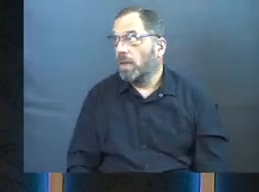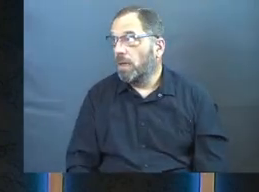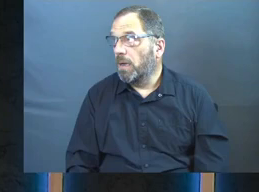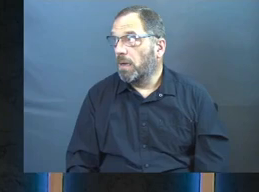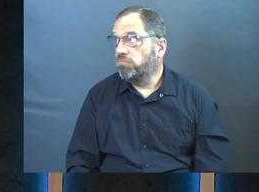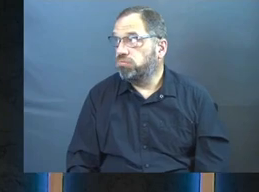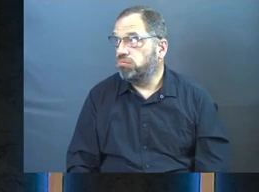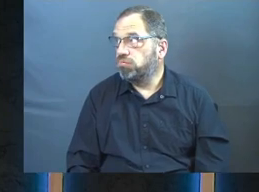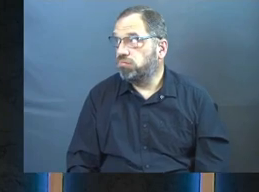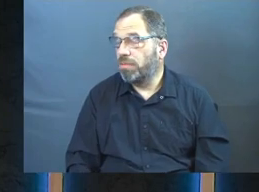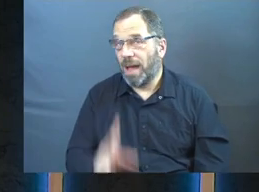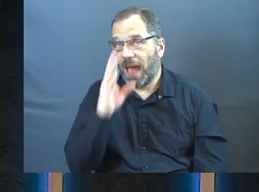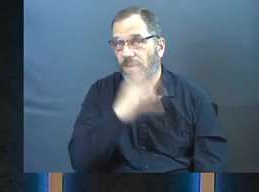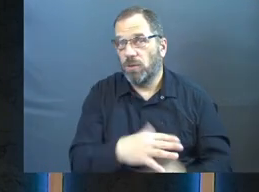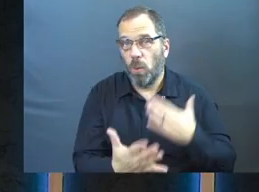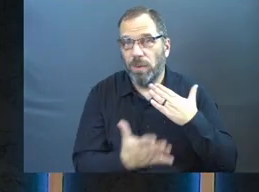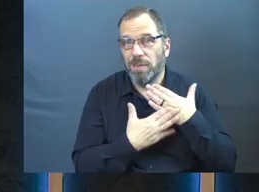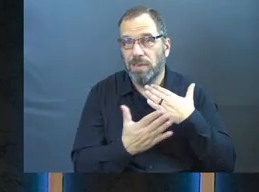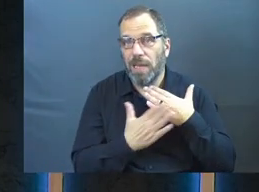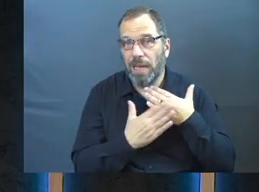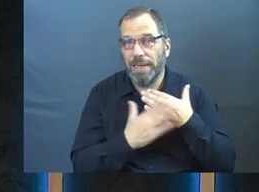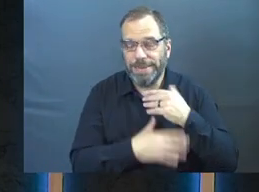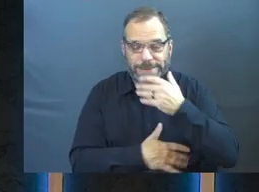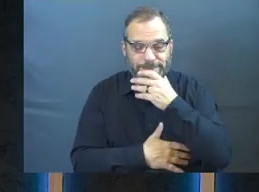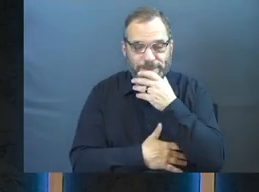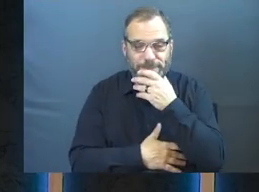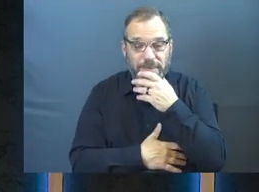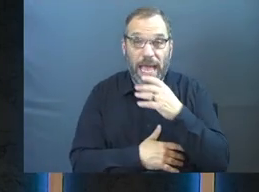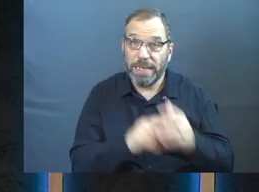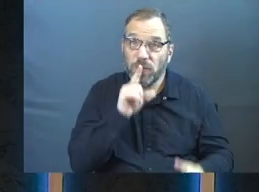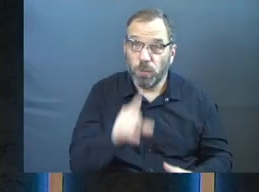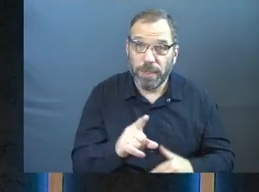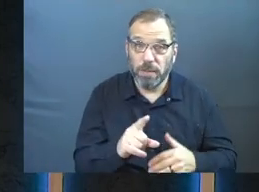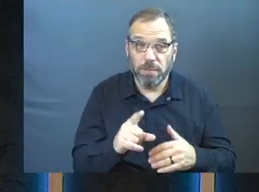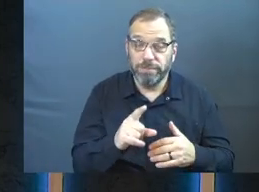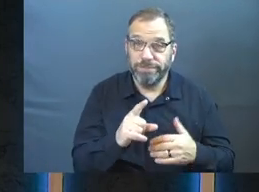I ignored the signs. And that's also real.